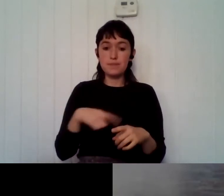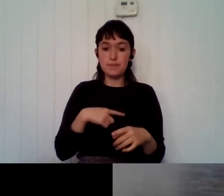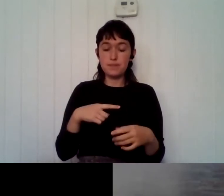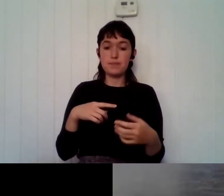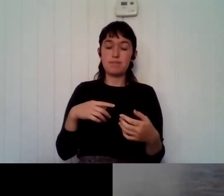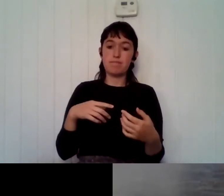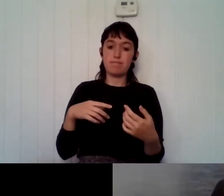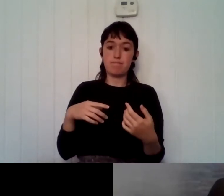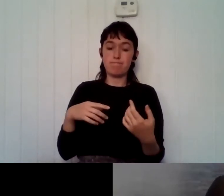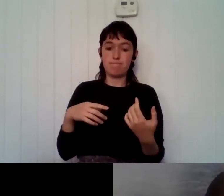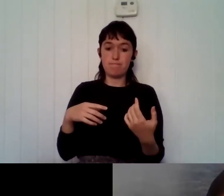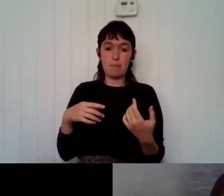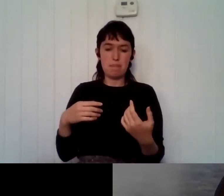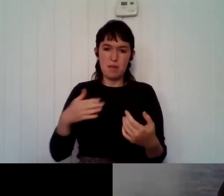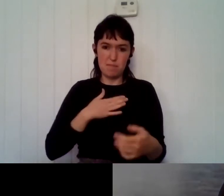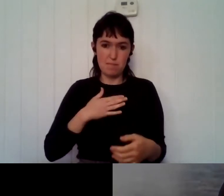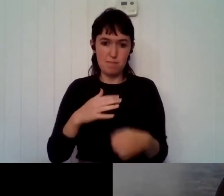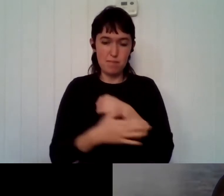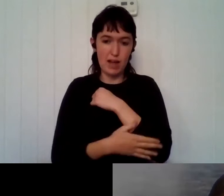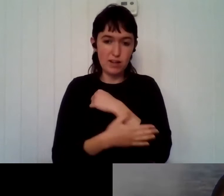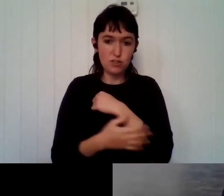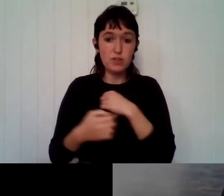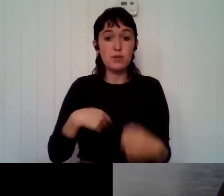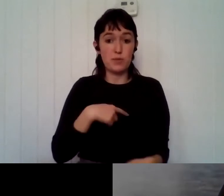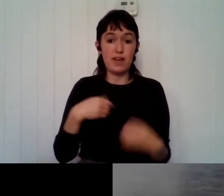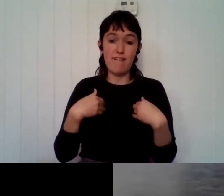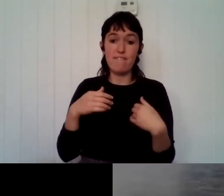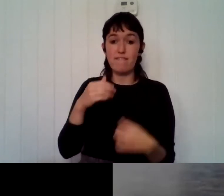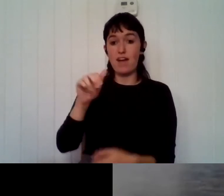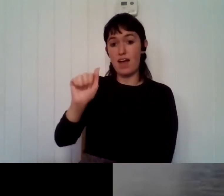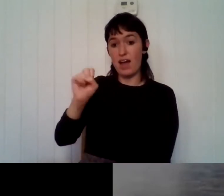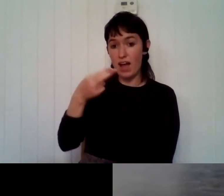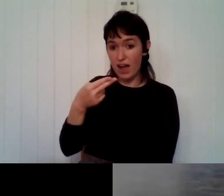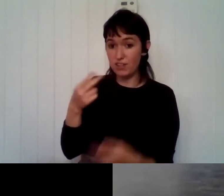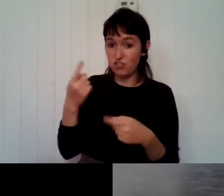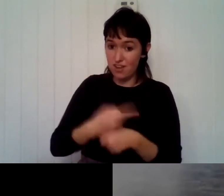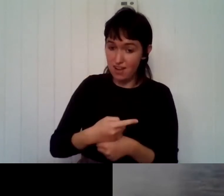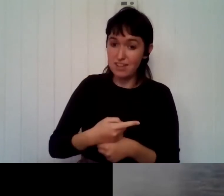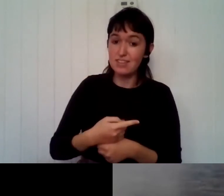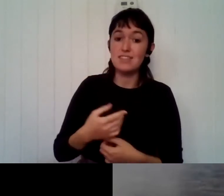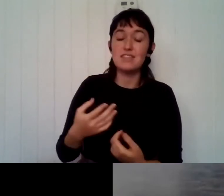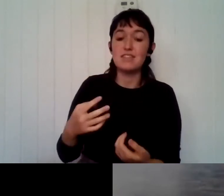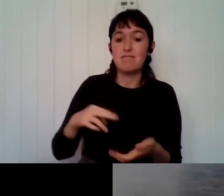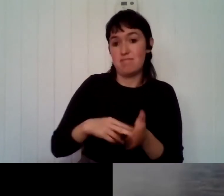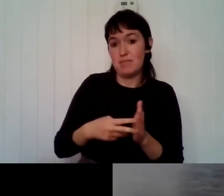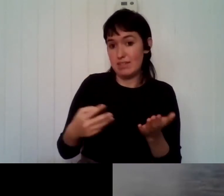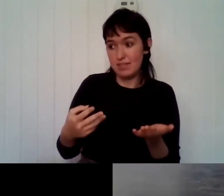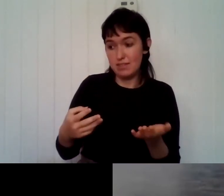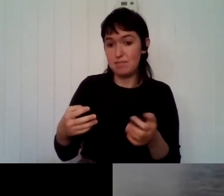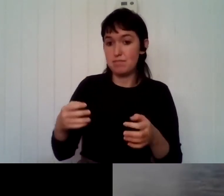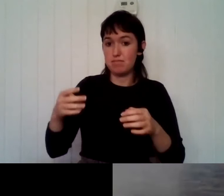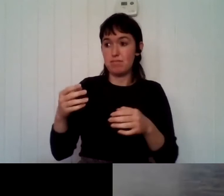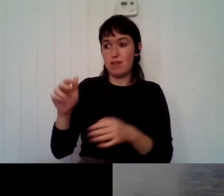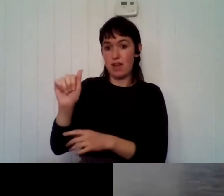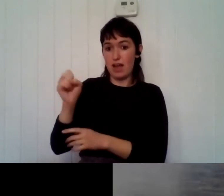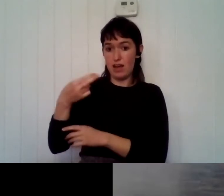snow days, we had ash days when there was a volcanic eruption and the school was canceled because there was ash everywhere. Right. Volcanic ash, because